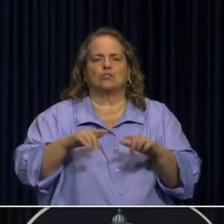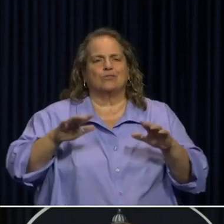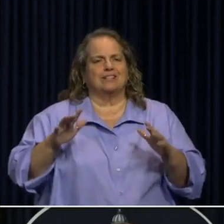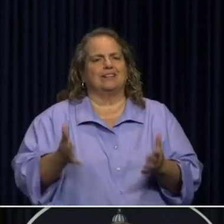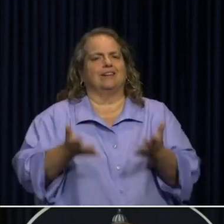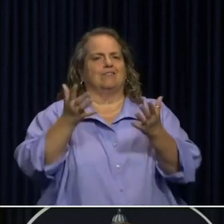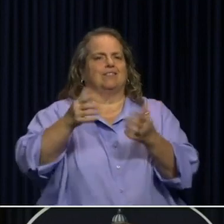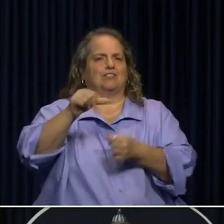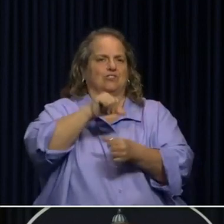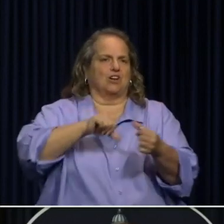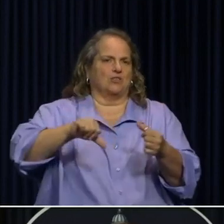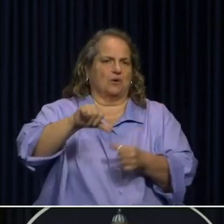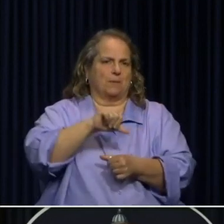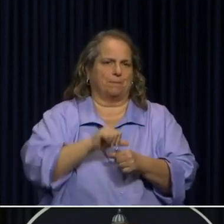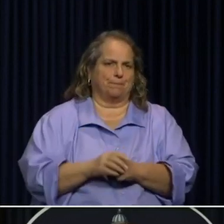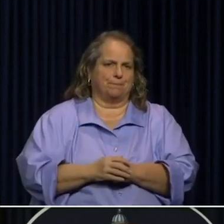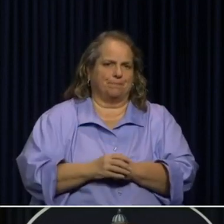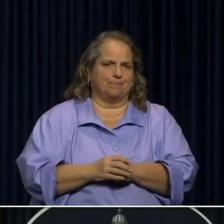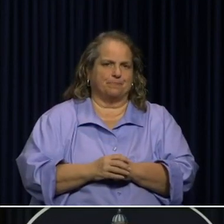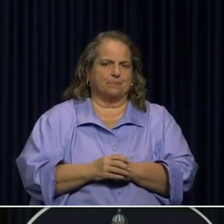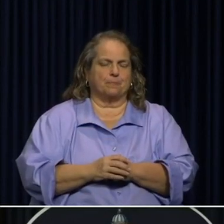up.